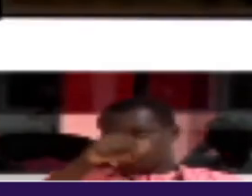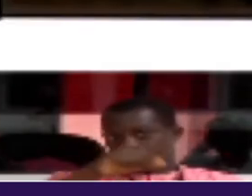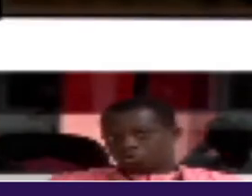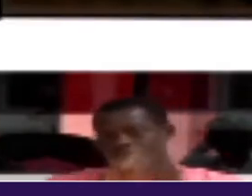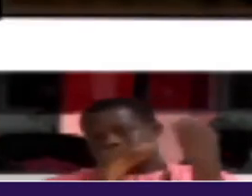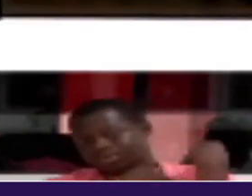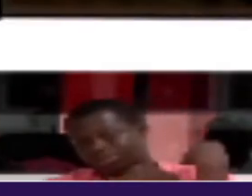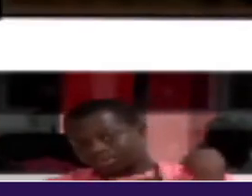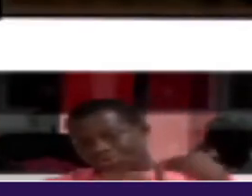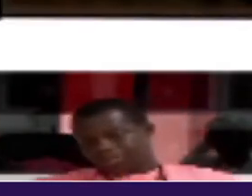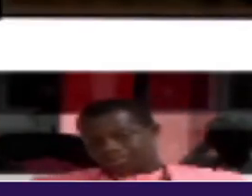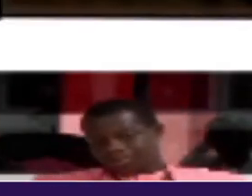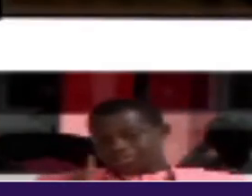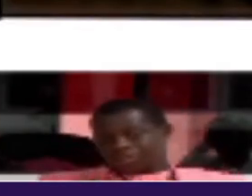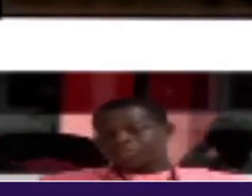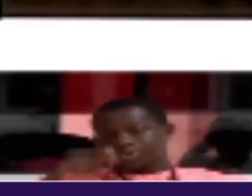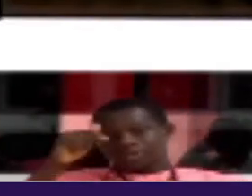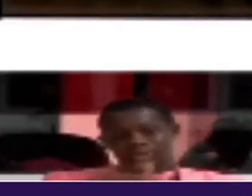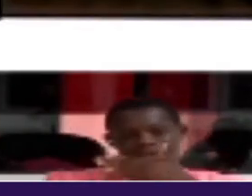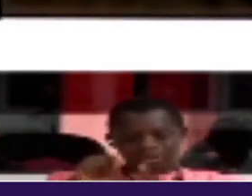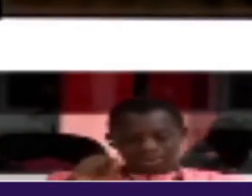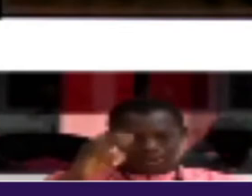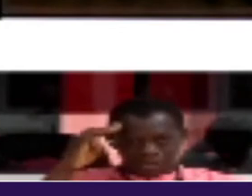participated. Okay.